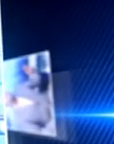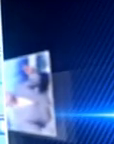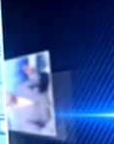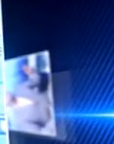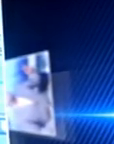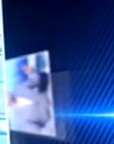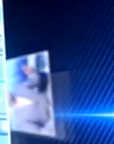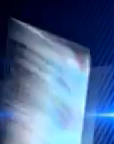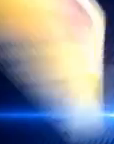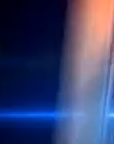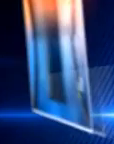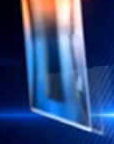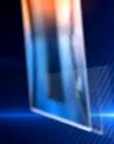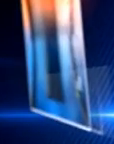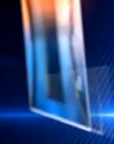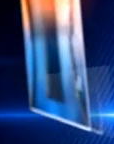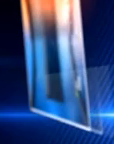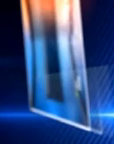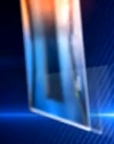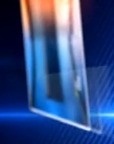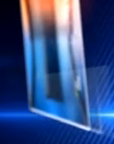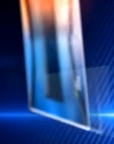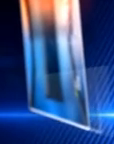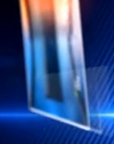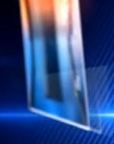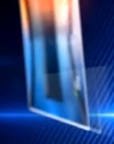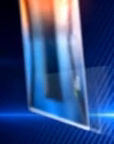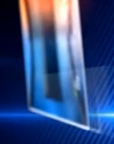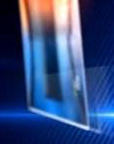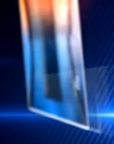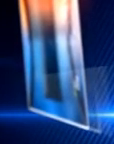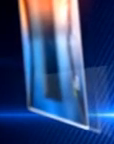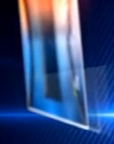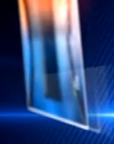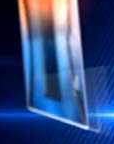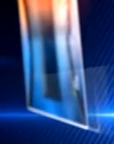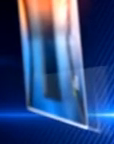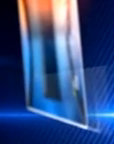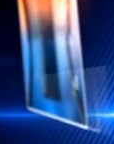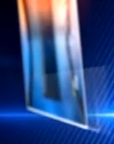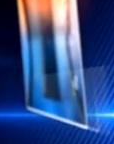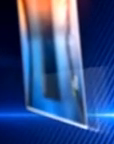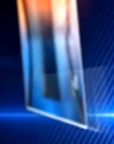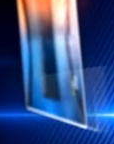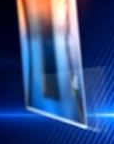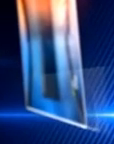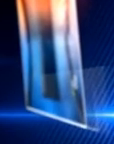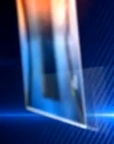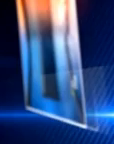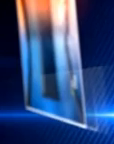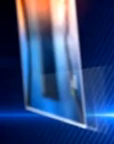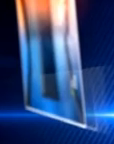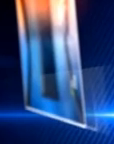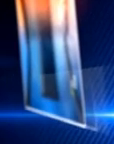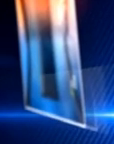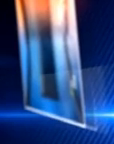in fact, it is a new world record. When you cross the line, what went through one's mind? None of the four of us knew who had won. The scoreboard is always on the left, but all of us